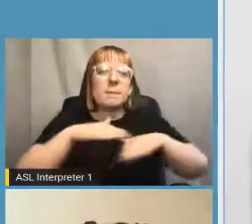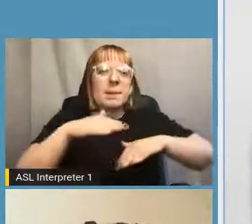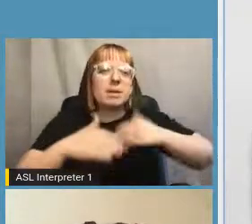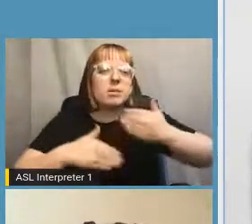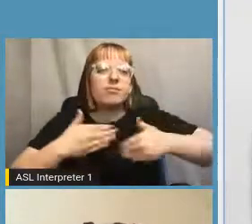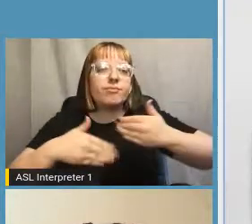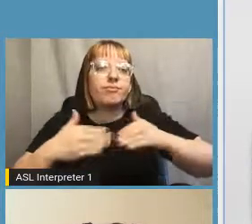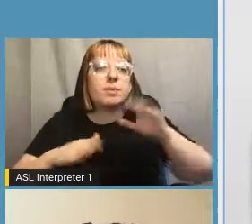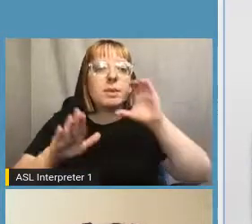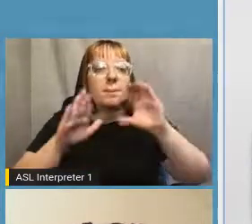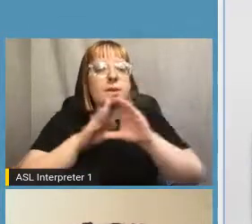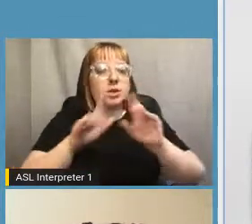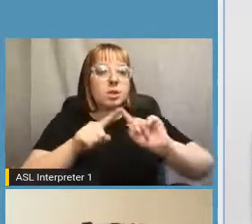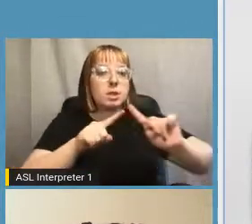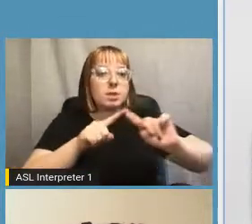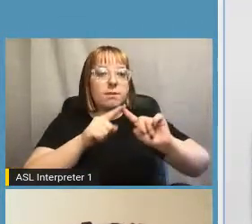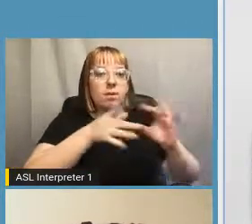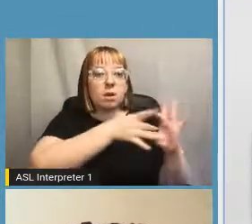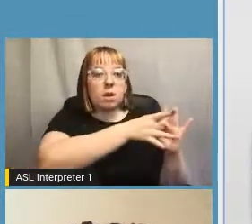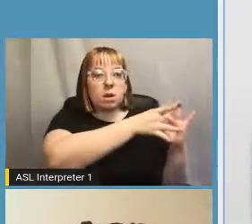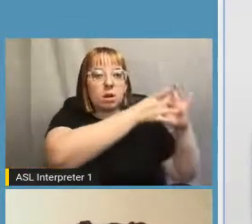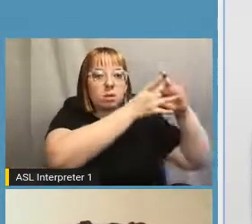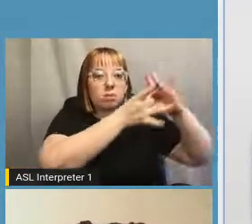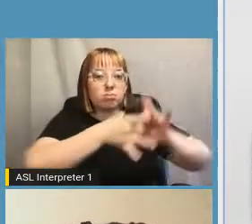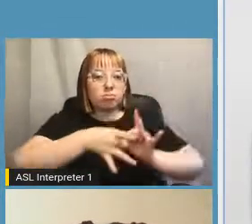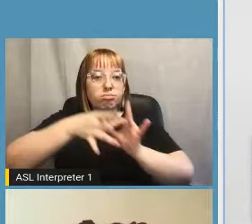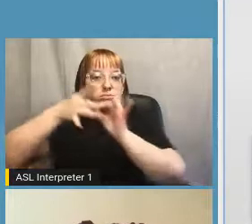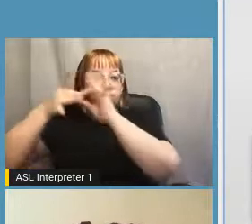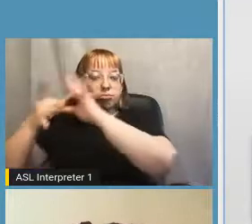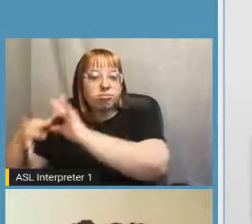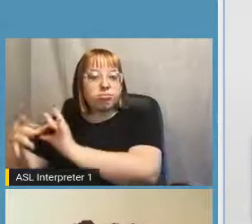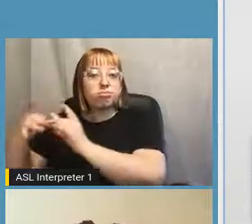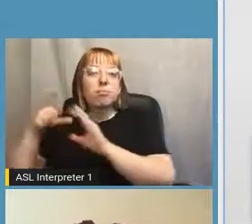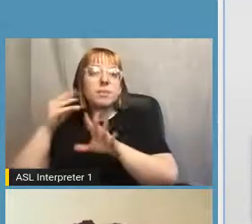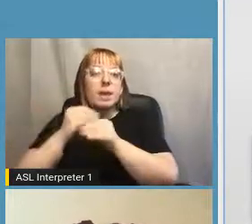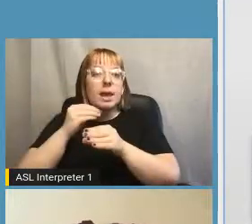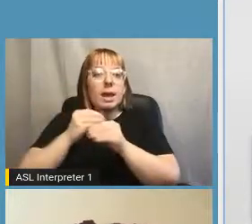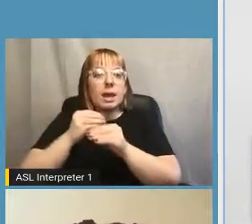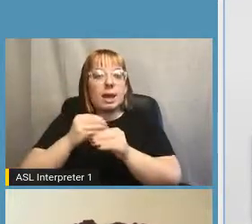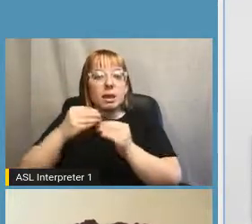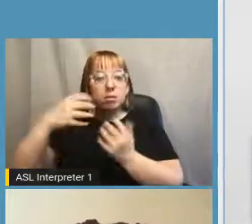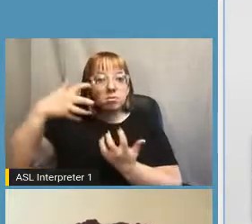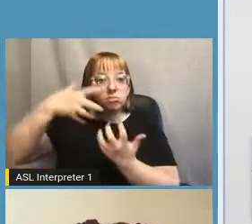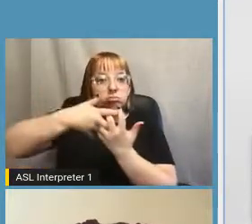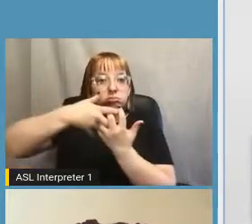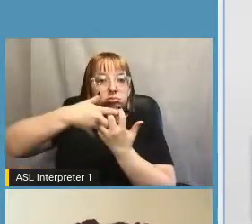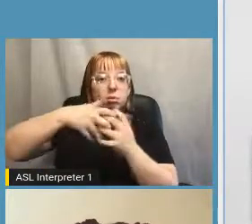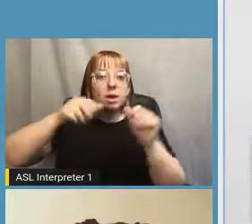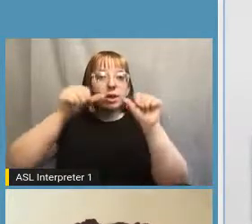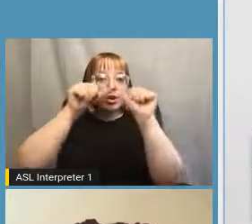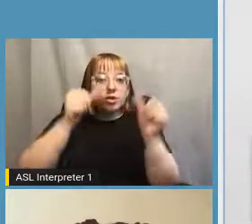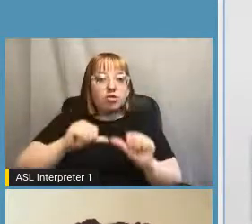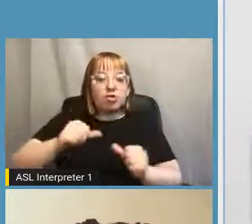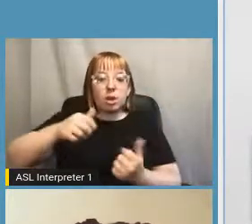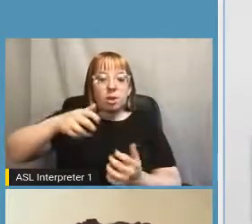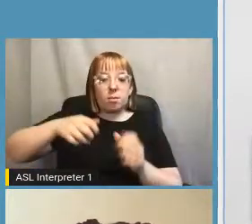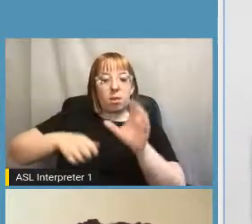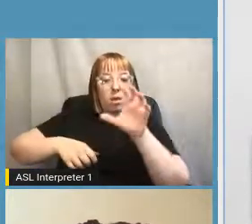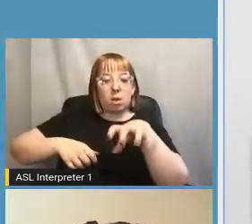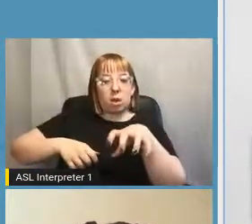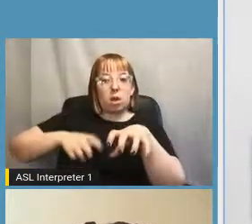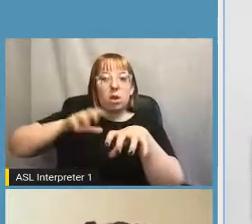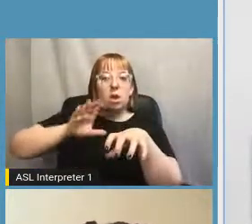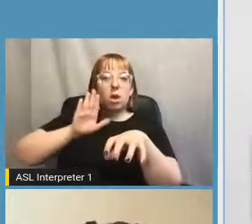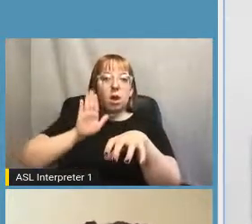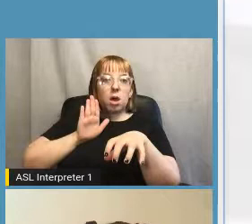images that were sort of added, put together, combined to create this three-dimensional version of the